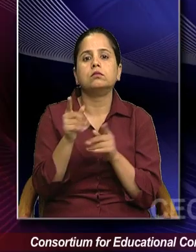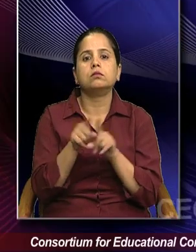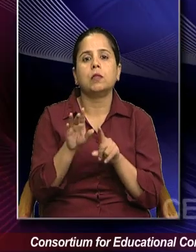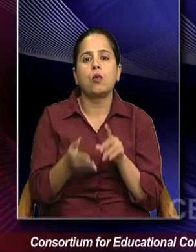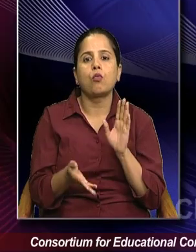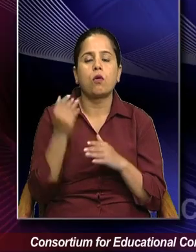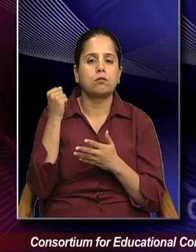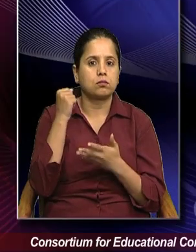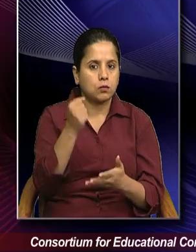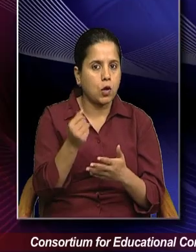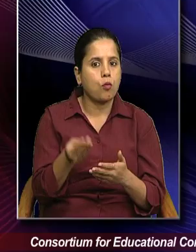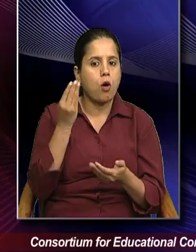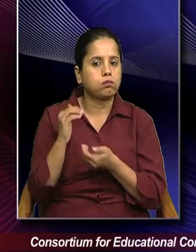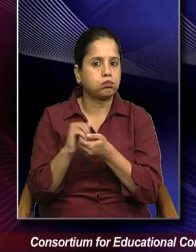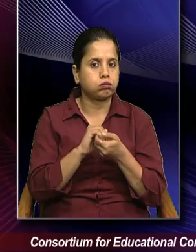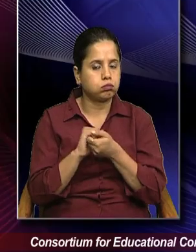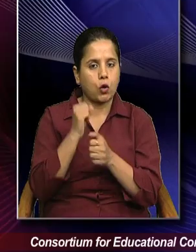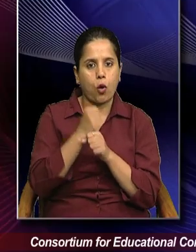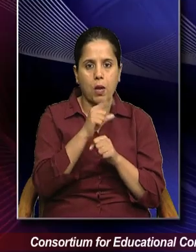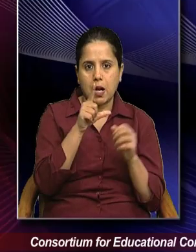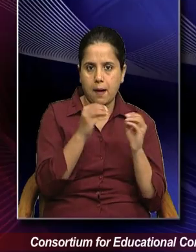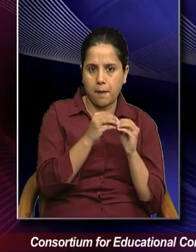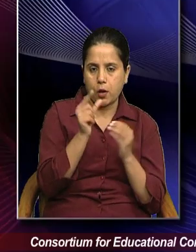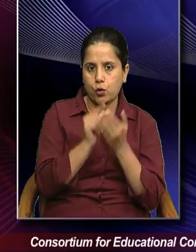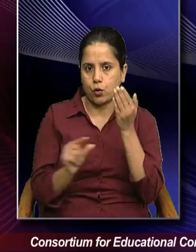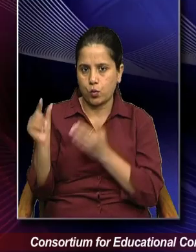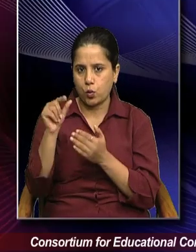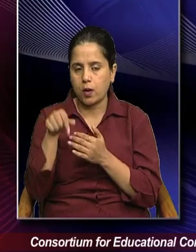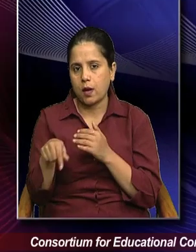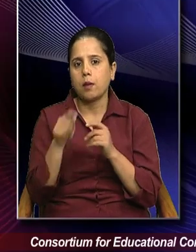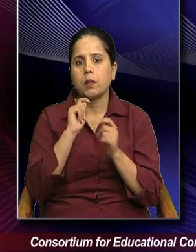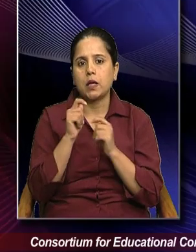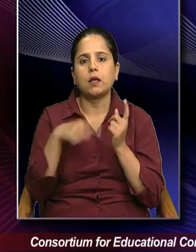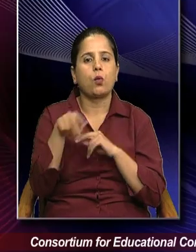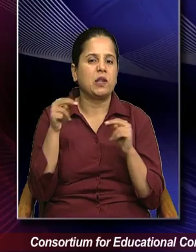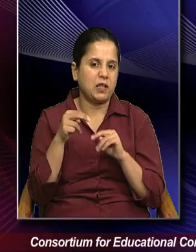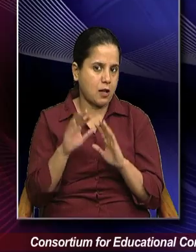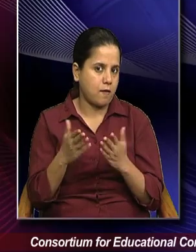More funding and collaboration between government labs, universities, and media are needed.